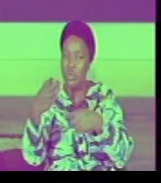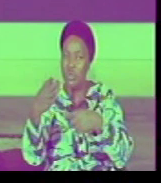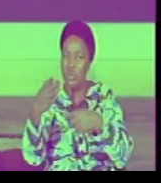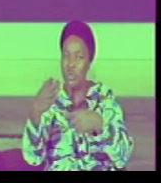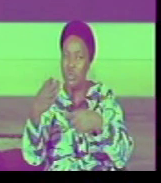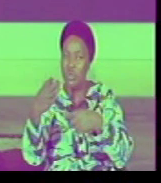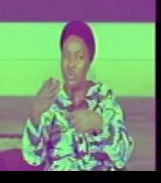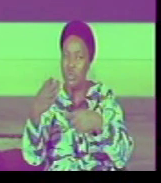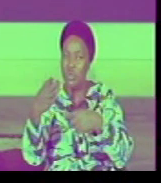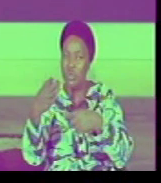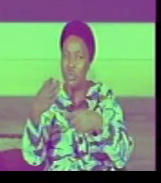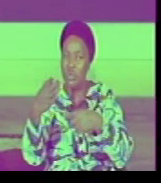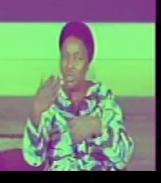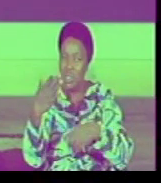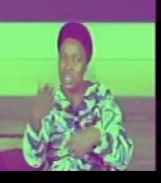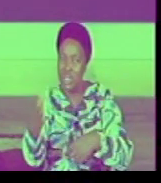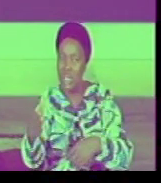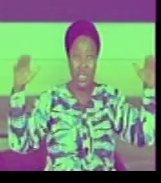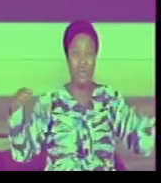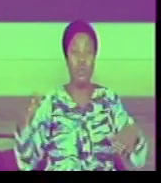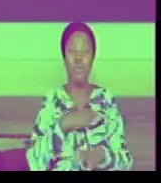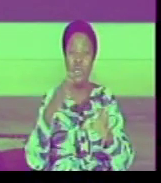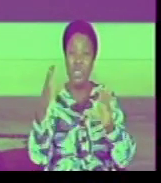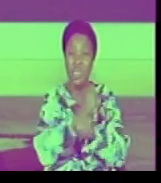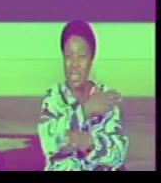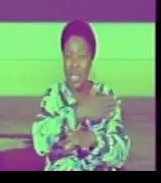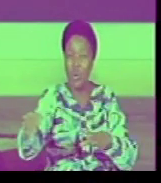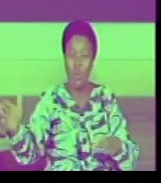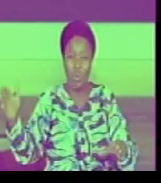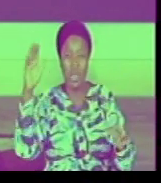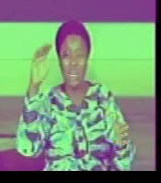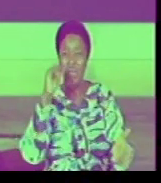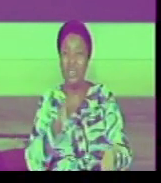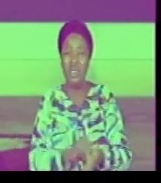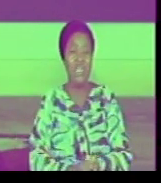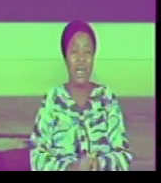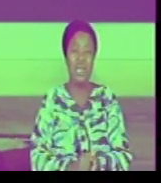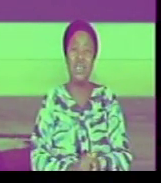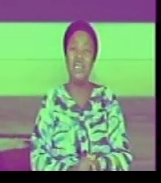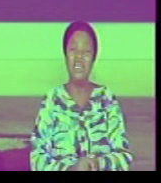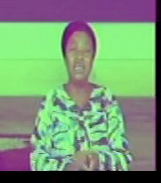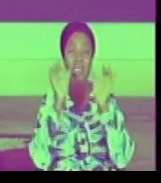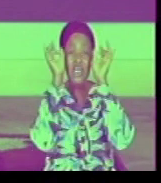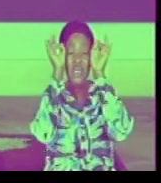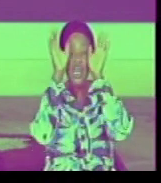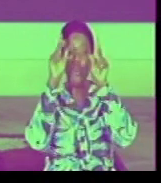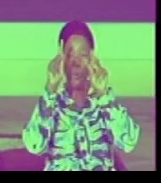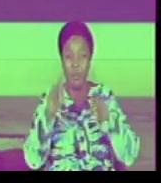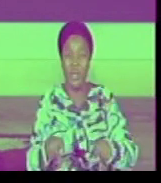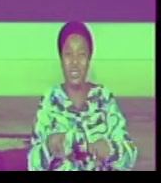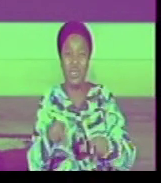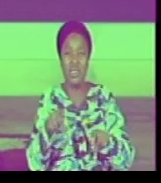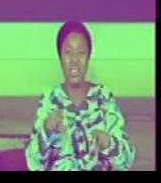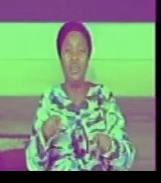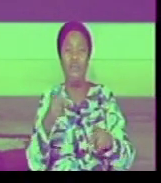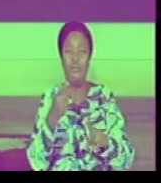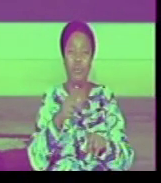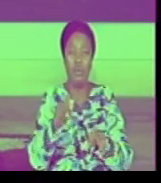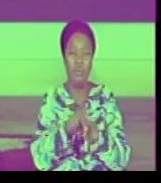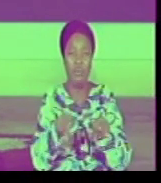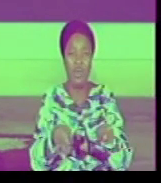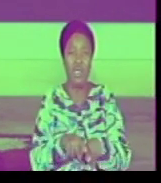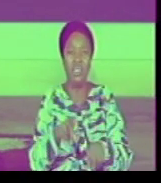Mr. Terrible, Madam Terrible, will clear them out of the way for you in Jesus' name. And I